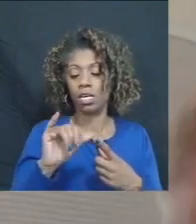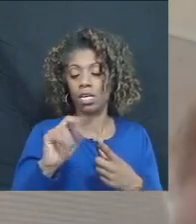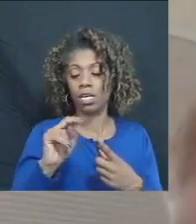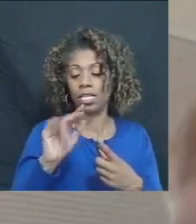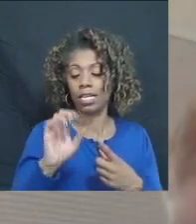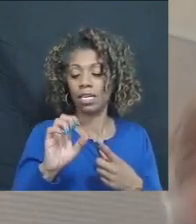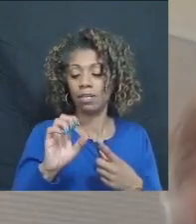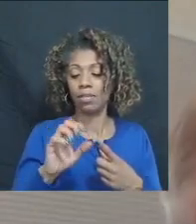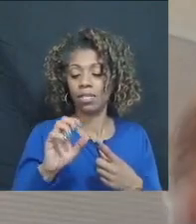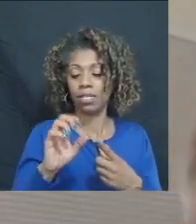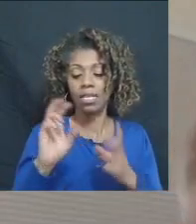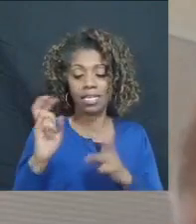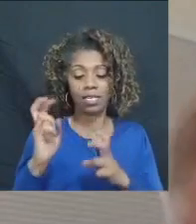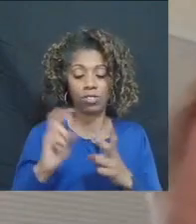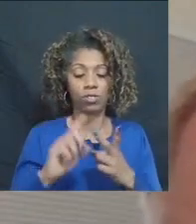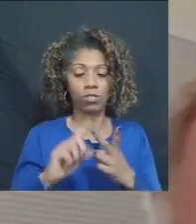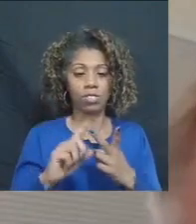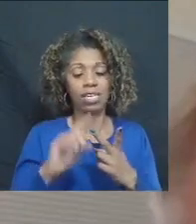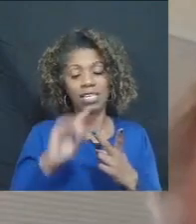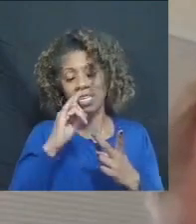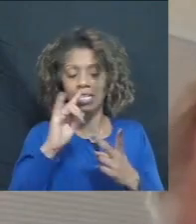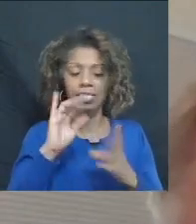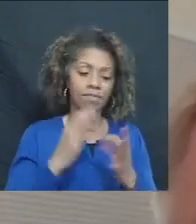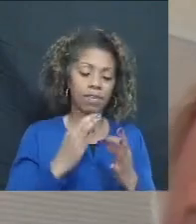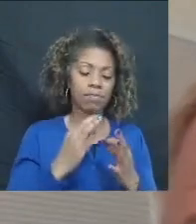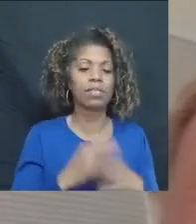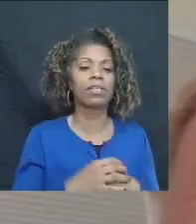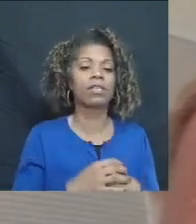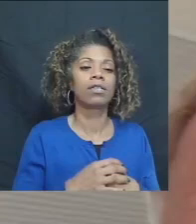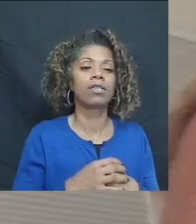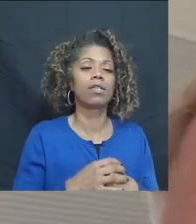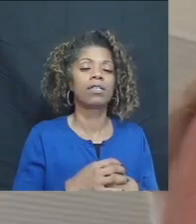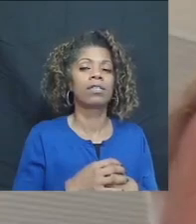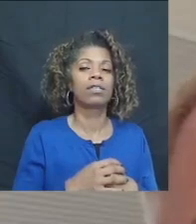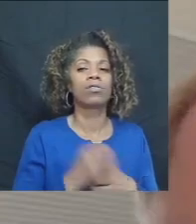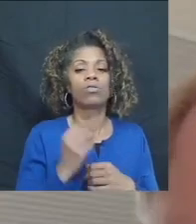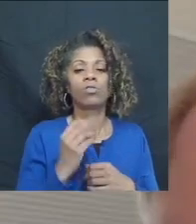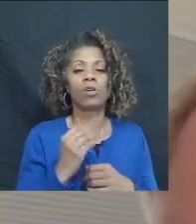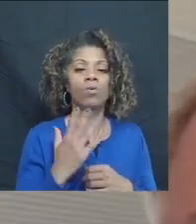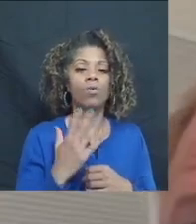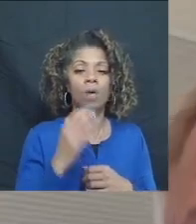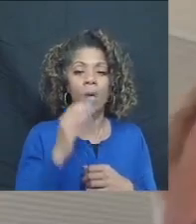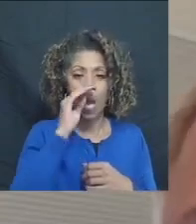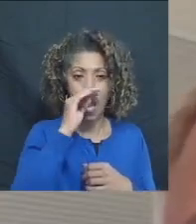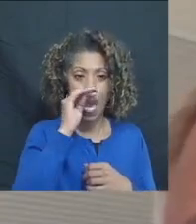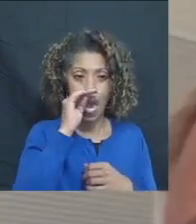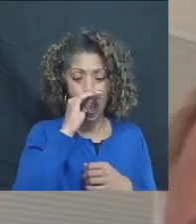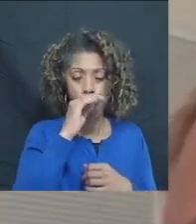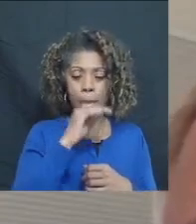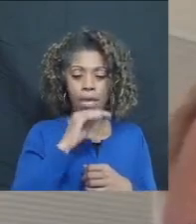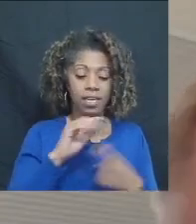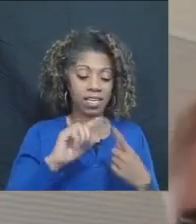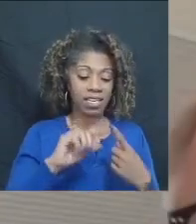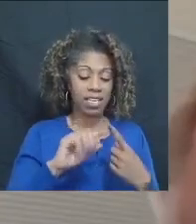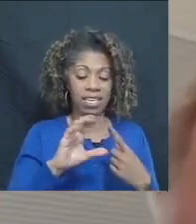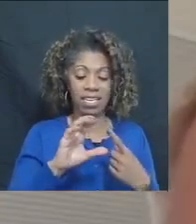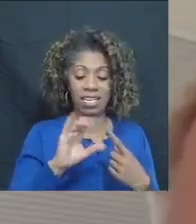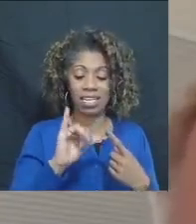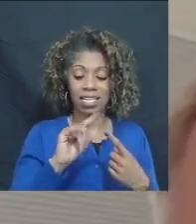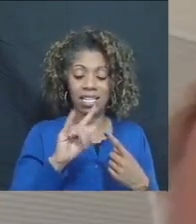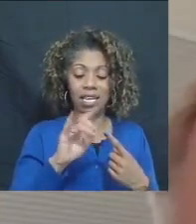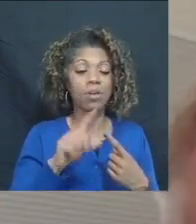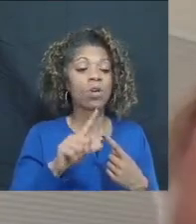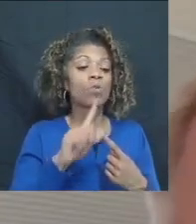families. And I will admit, this was 2011 when I went there. Climate was an issue I cared about, but I had no